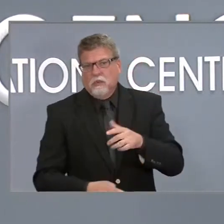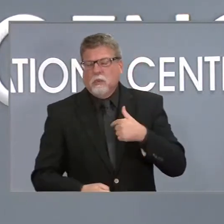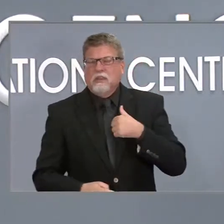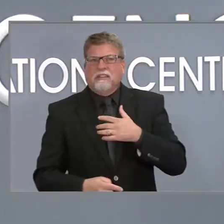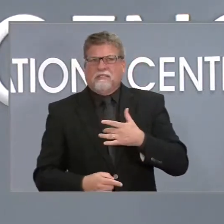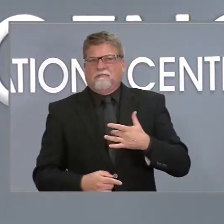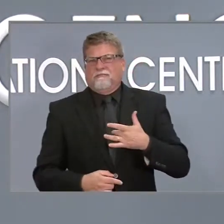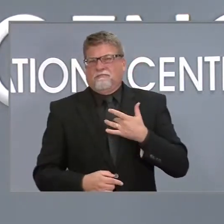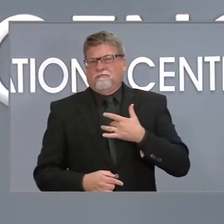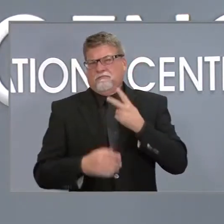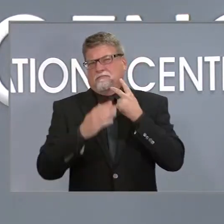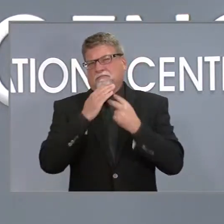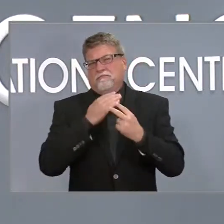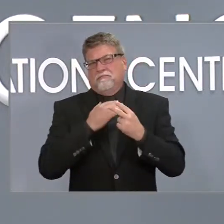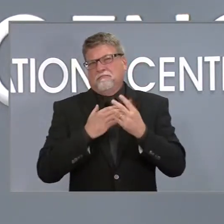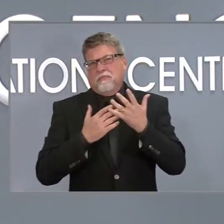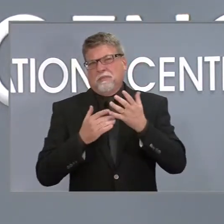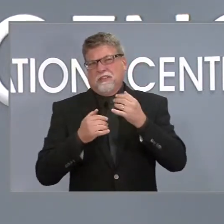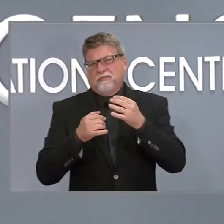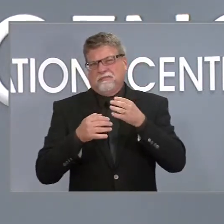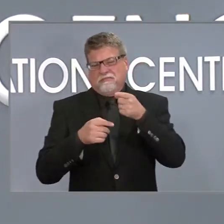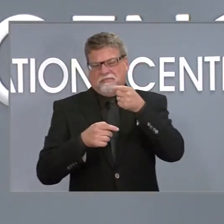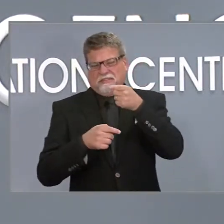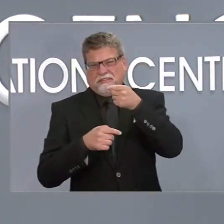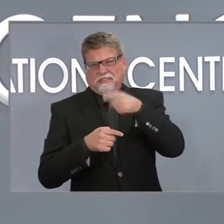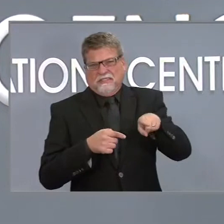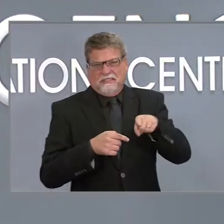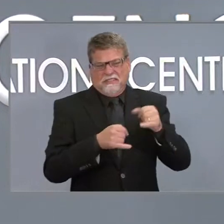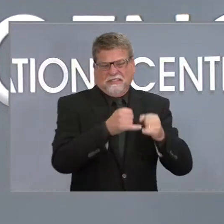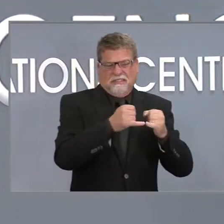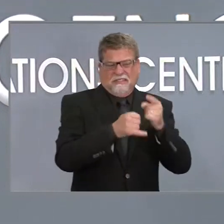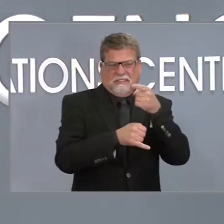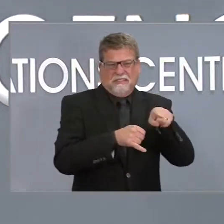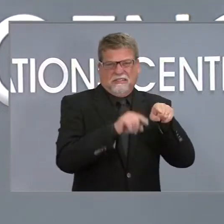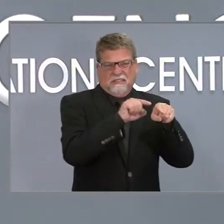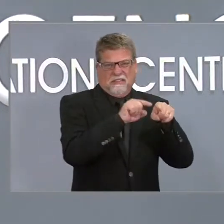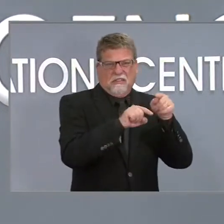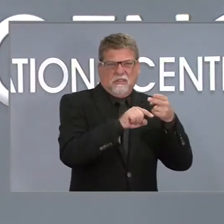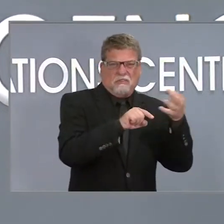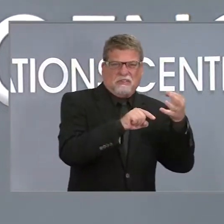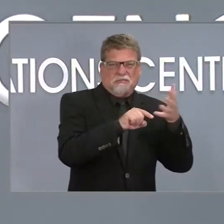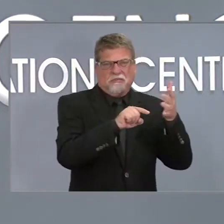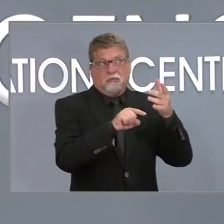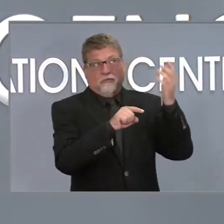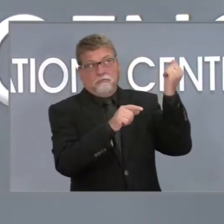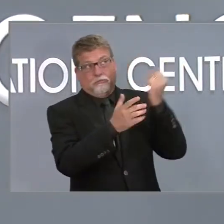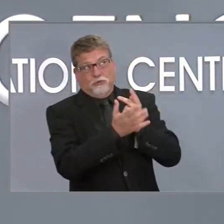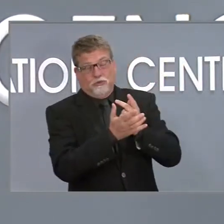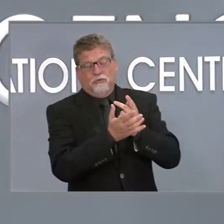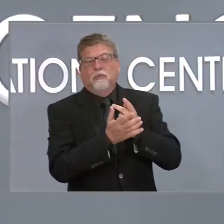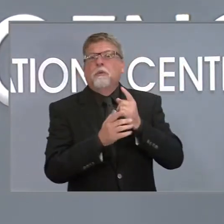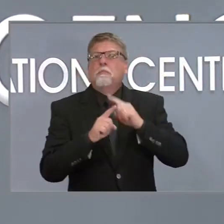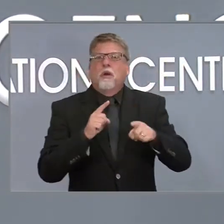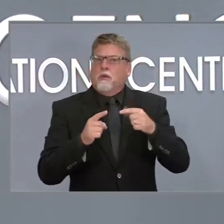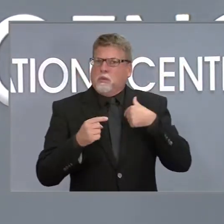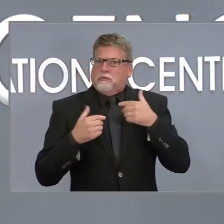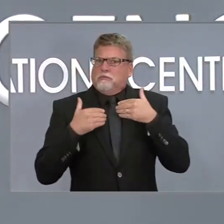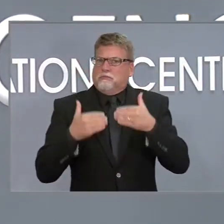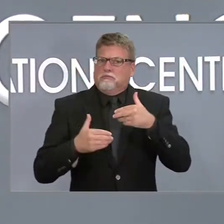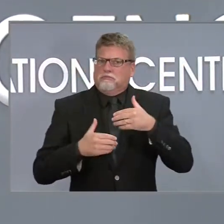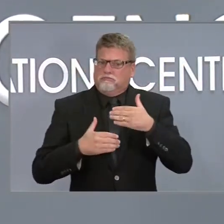vaccines will be available will probably be the end of next week. But in the meantime, we have been gearing up. As I mentioned, we have